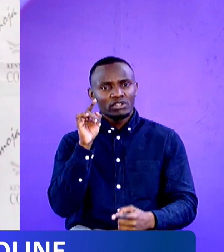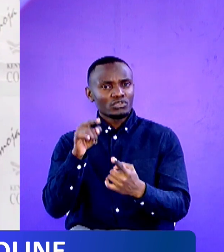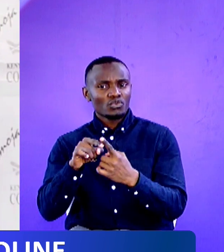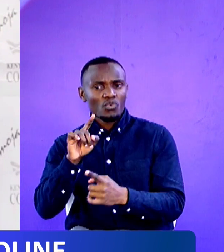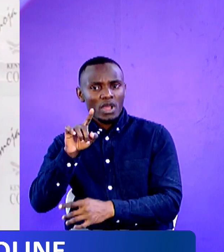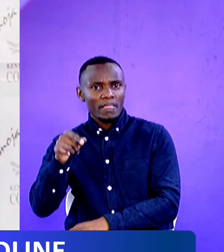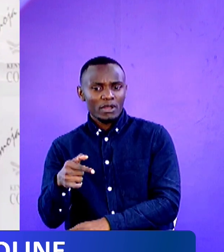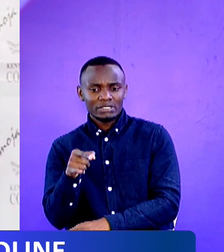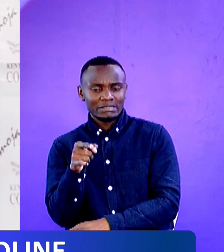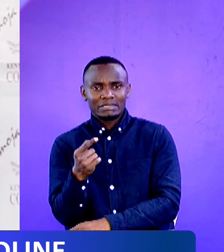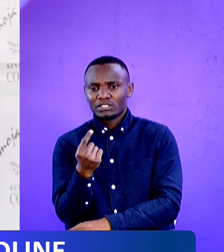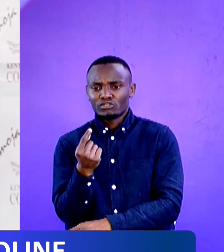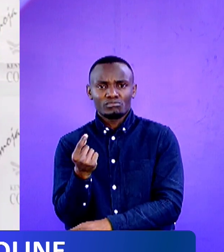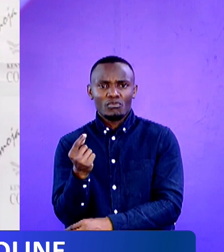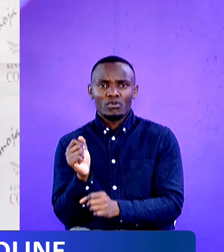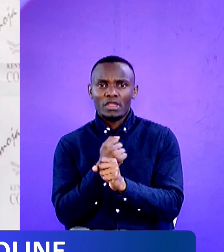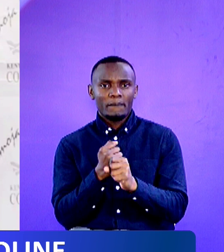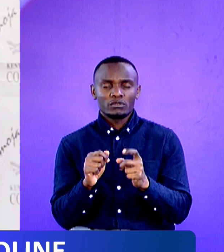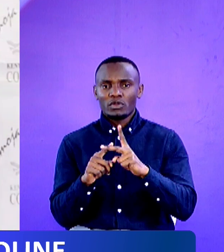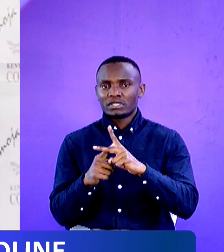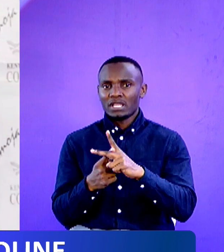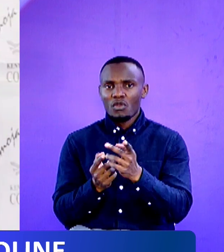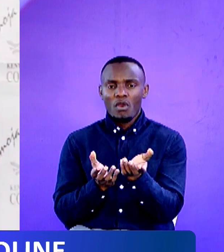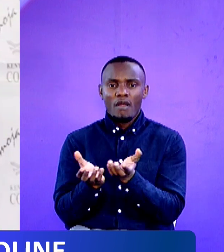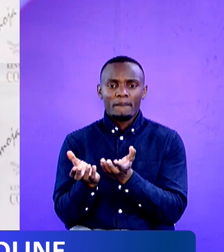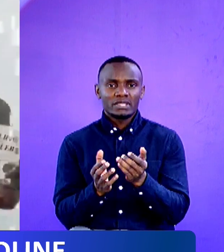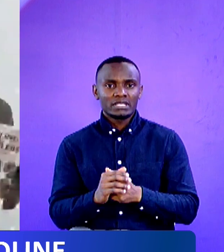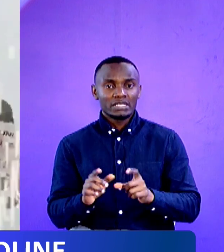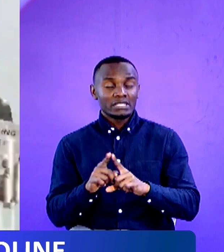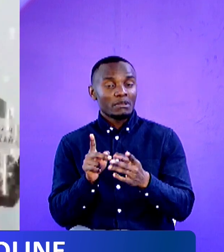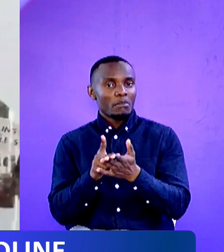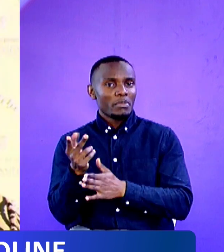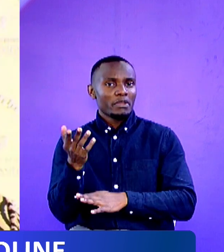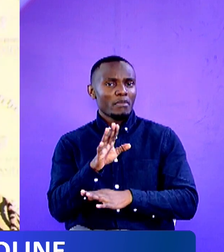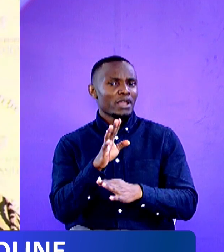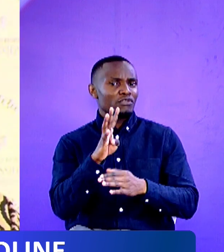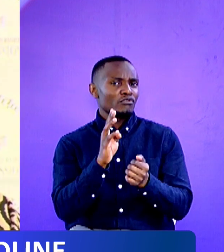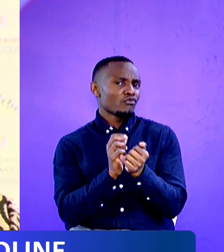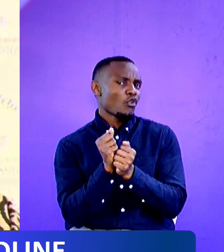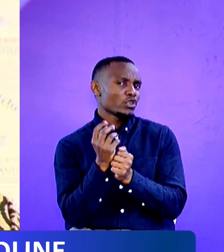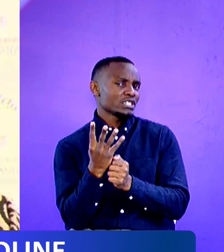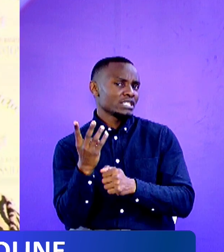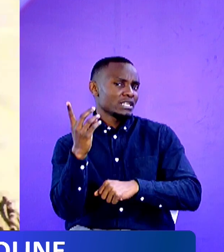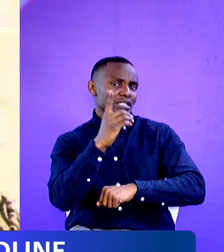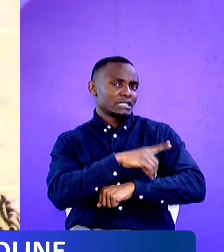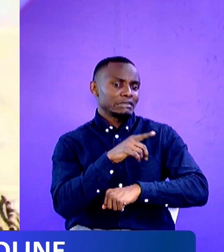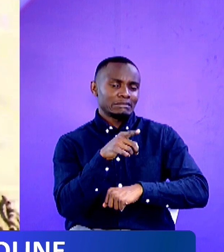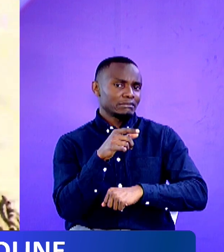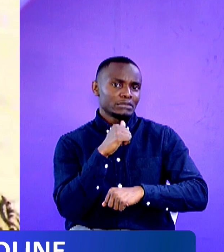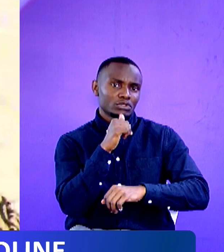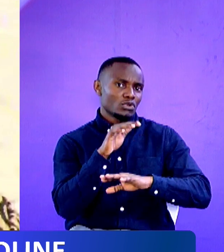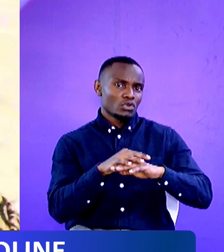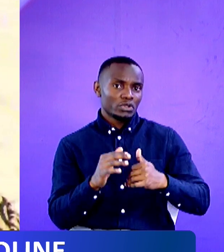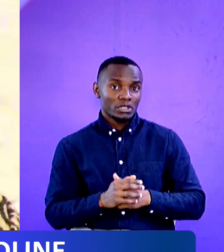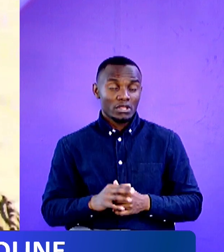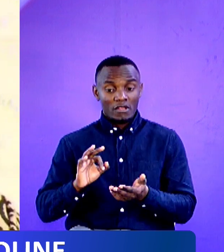or grow businesses. Repayment terms of 14 days were unrealistic. And this fund is still working. We're still giving